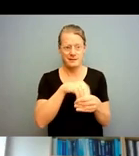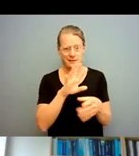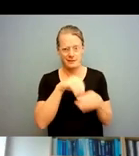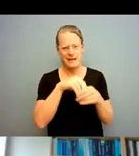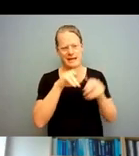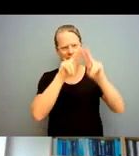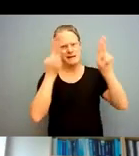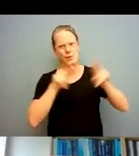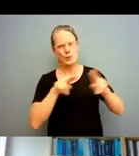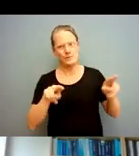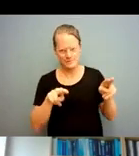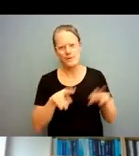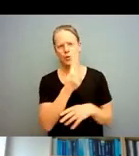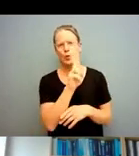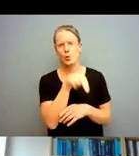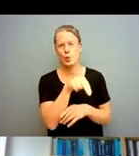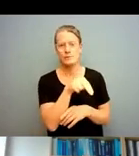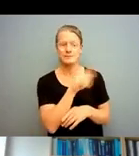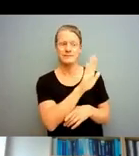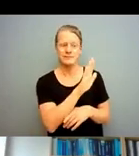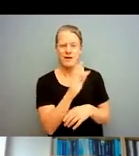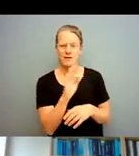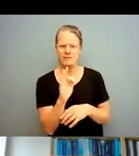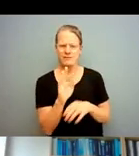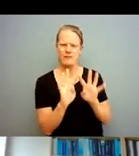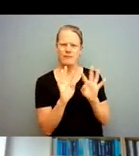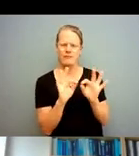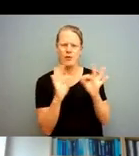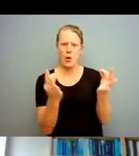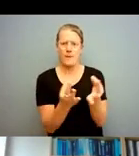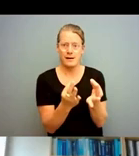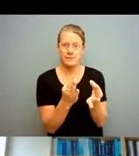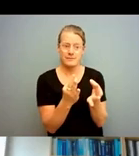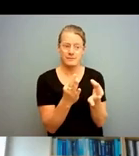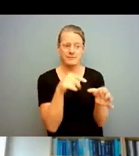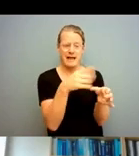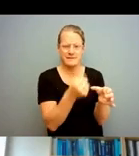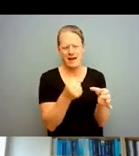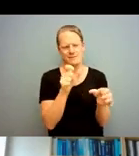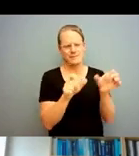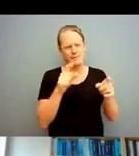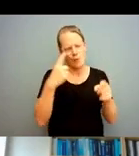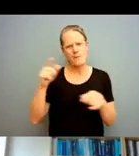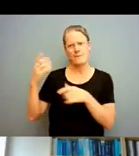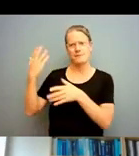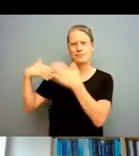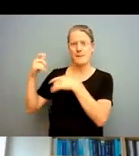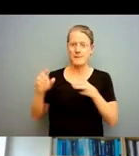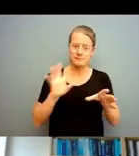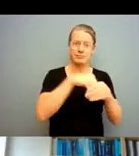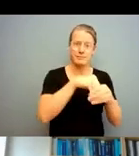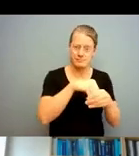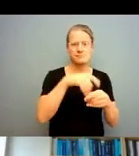Indigenous Peoples, and not rights, it shouldn't say rights there, but the Permanent Forum is also a